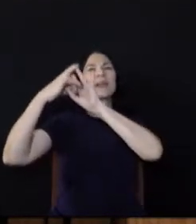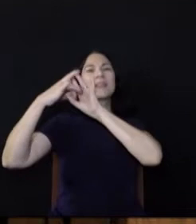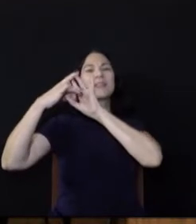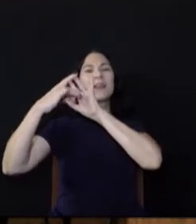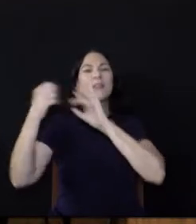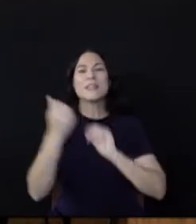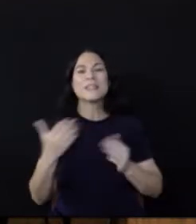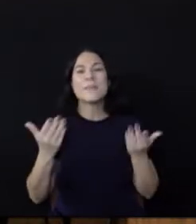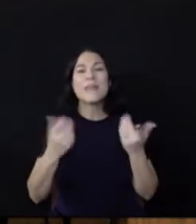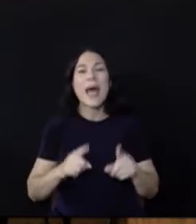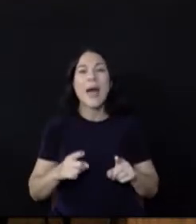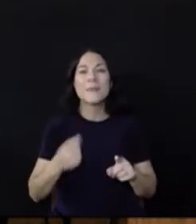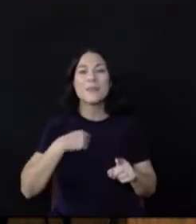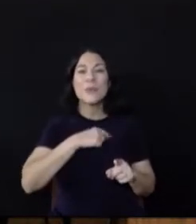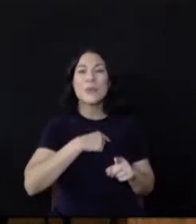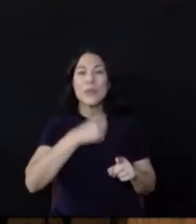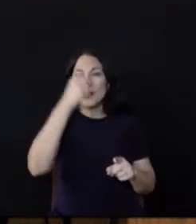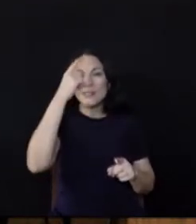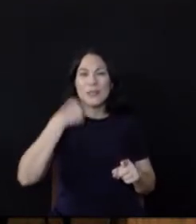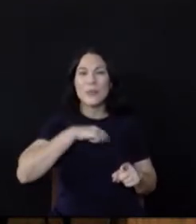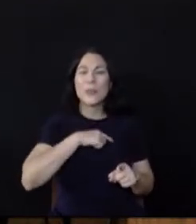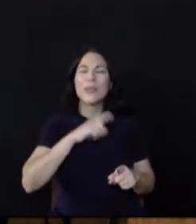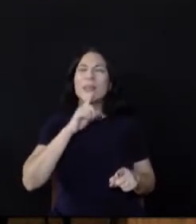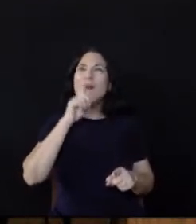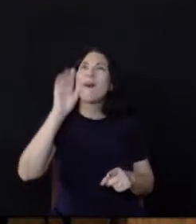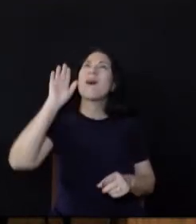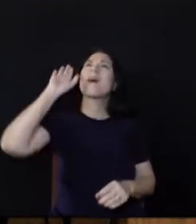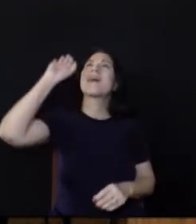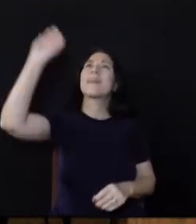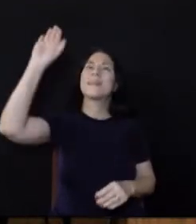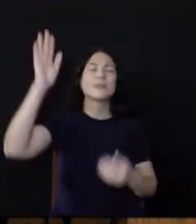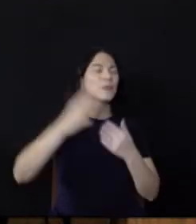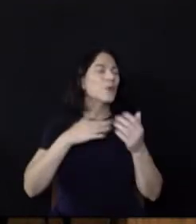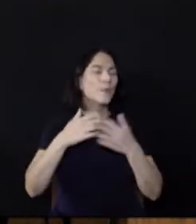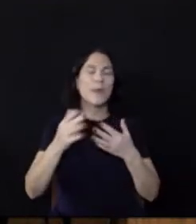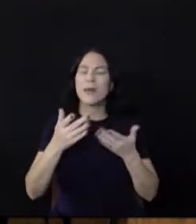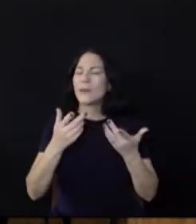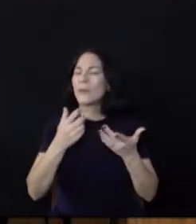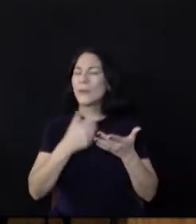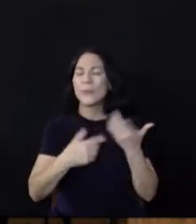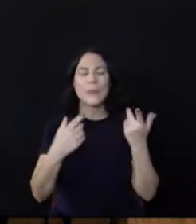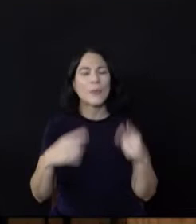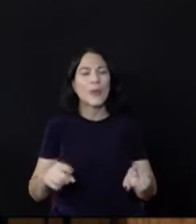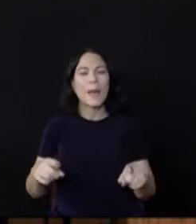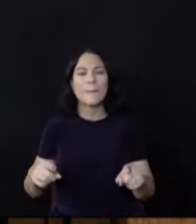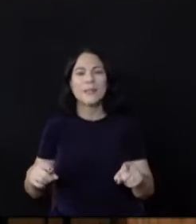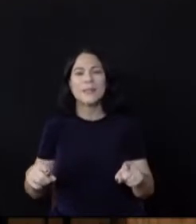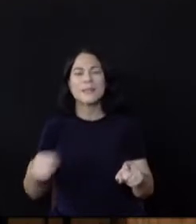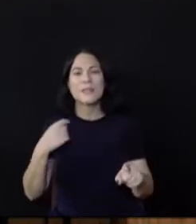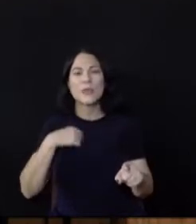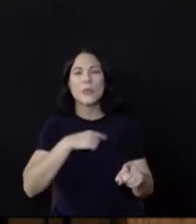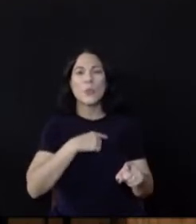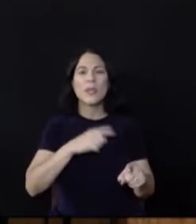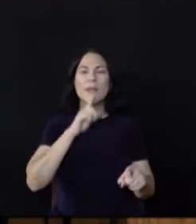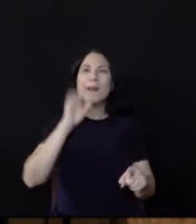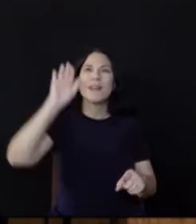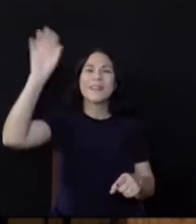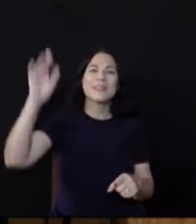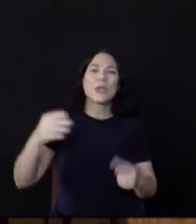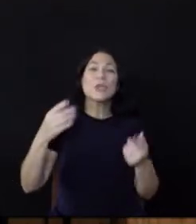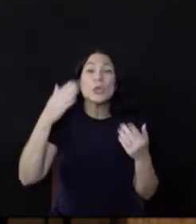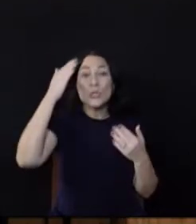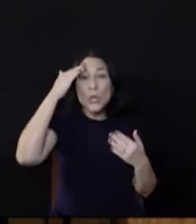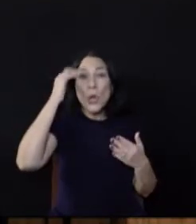happens when we know we are his, and no matter what comes, we belong to him. As the old timers used to say, there's something that happens when you know that you